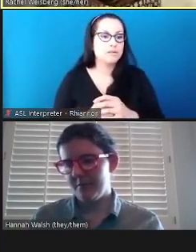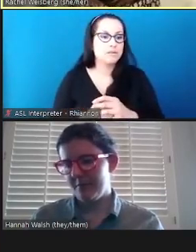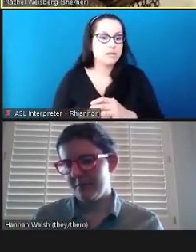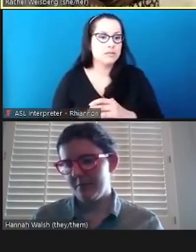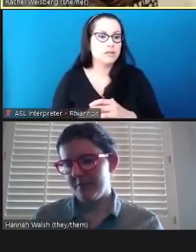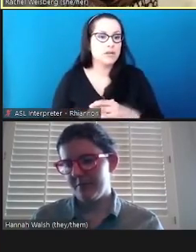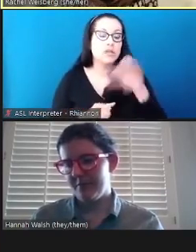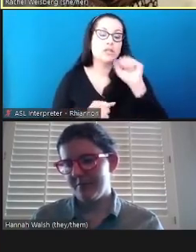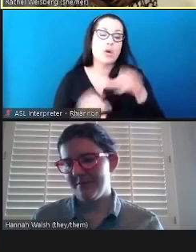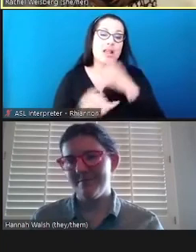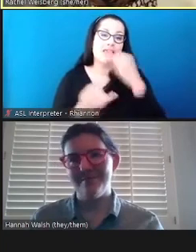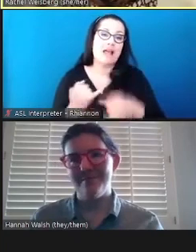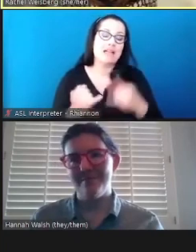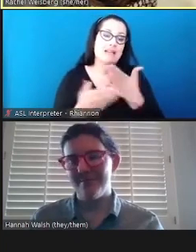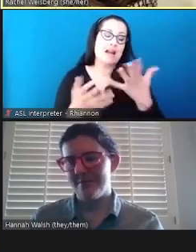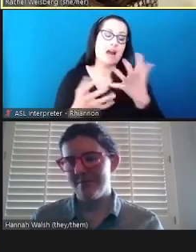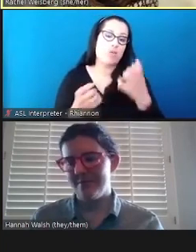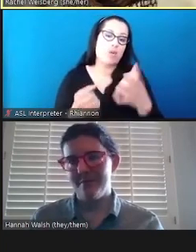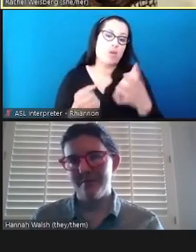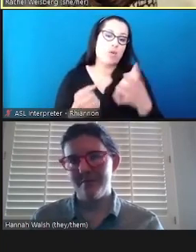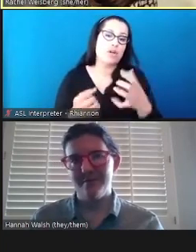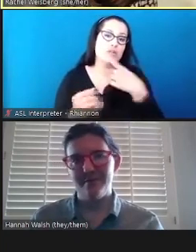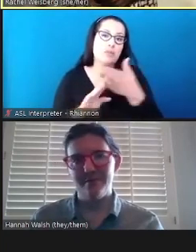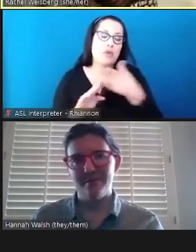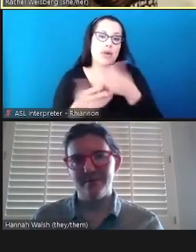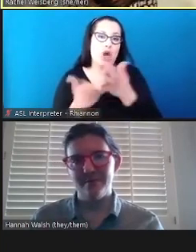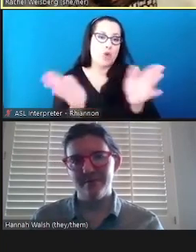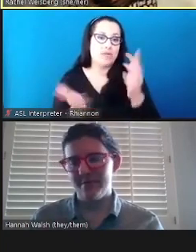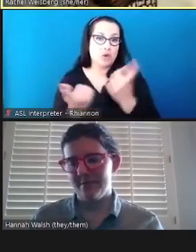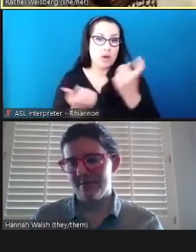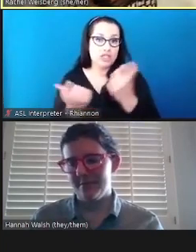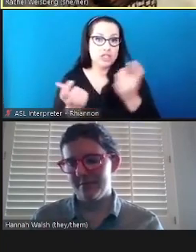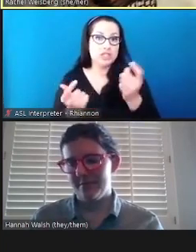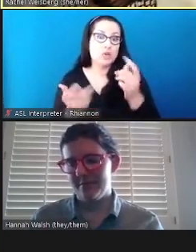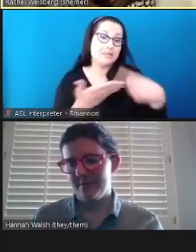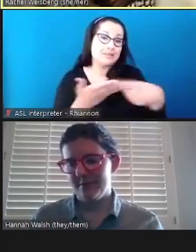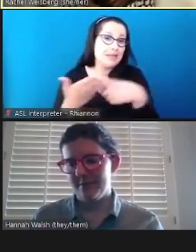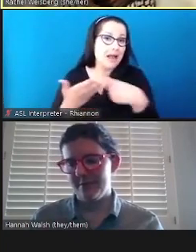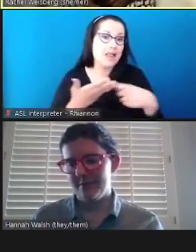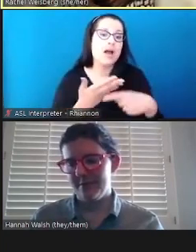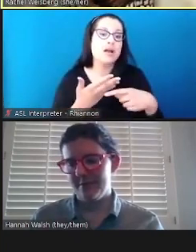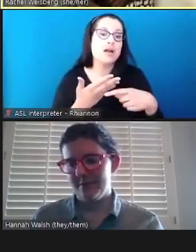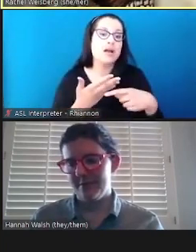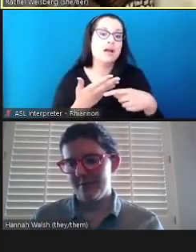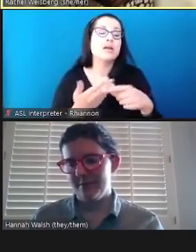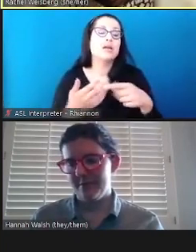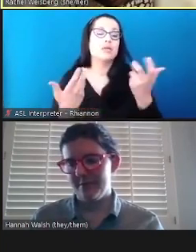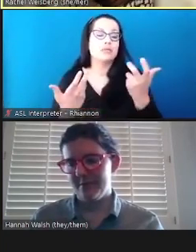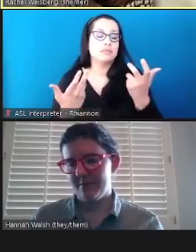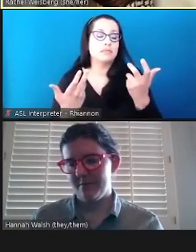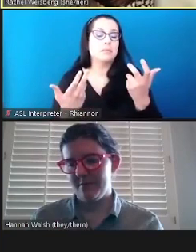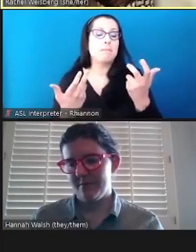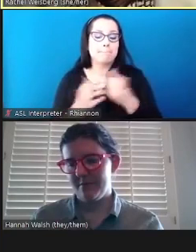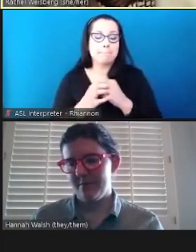last pitch I wanted to make before we open it up for some questions or some dialogue, and that is,